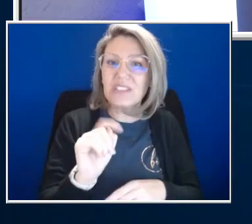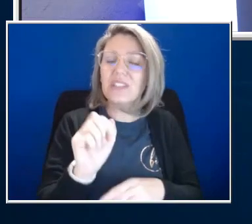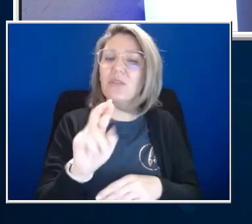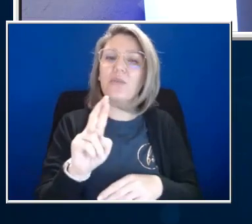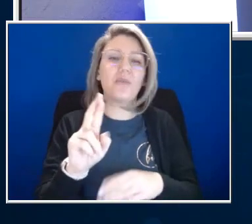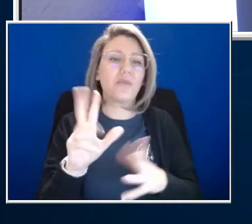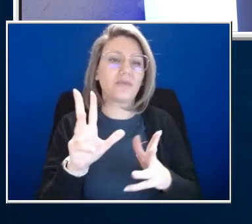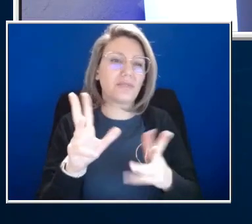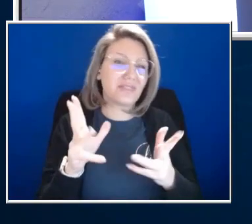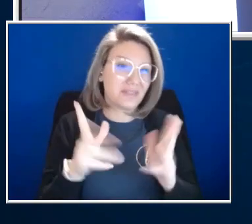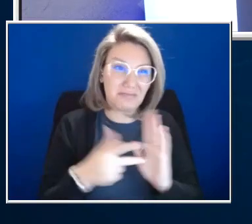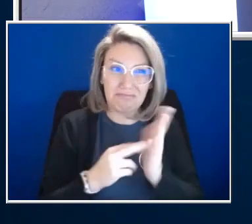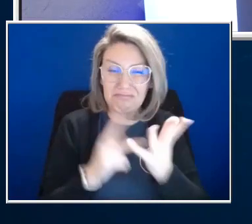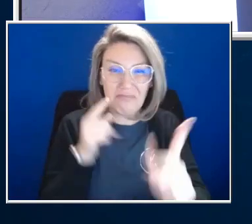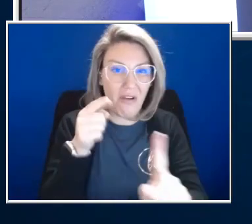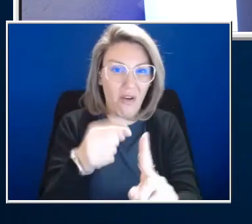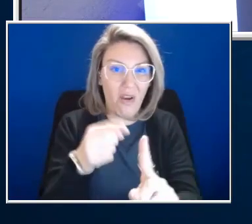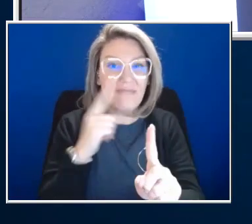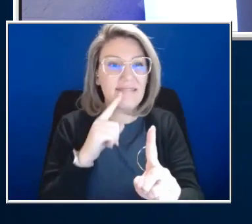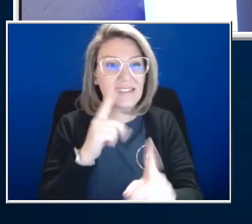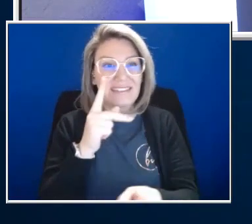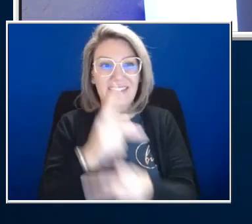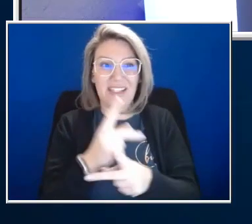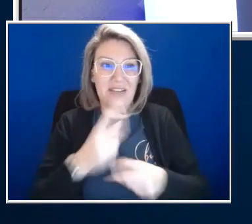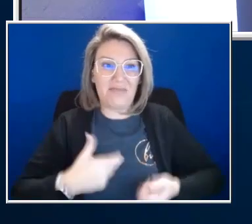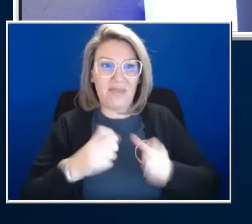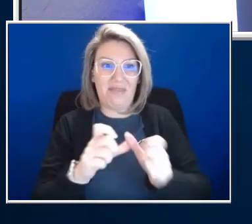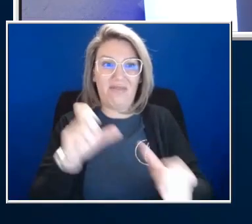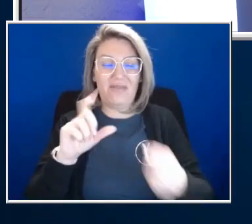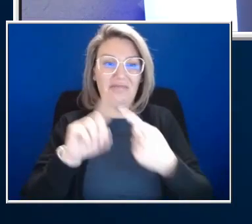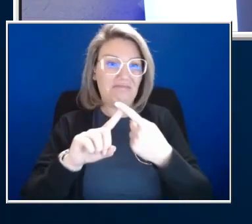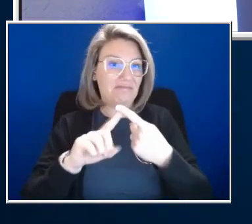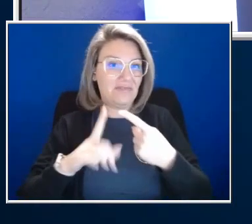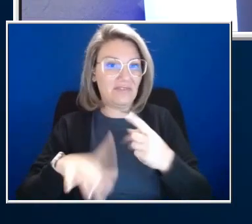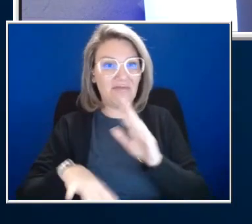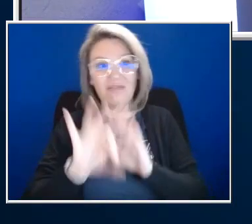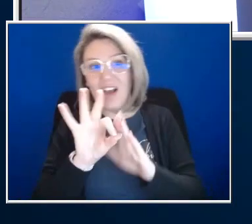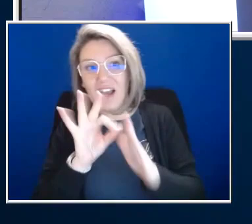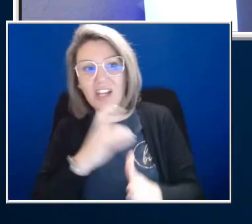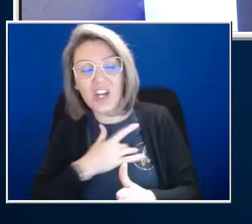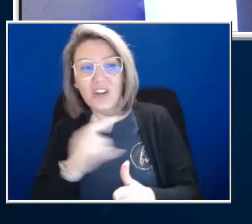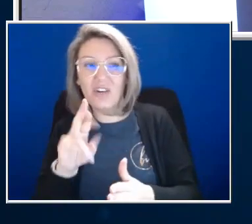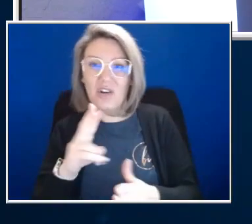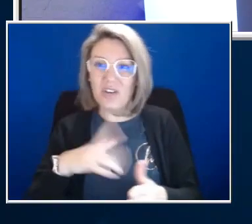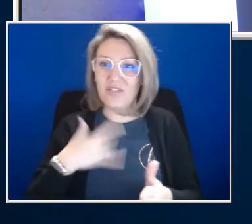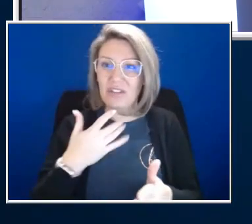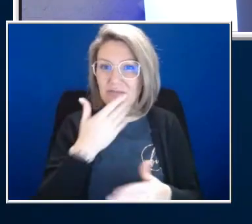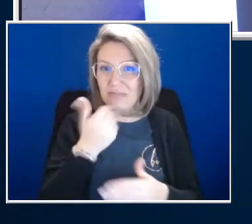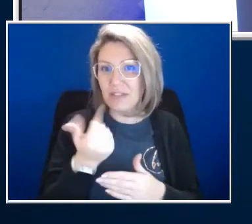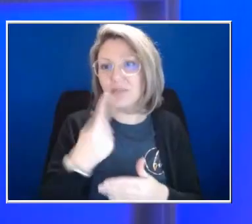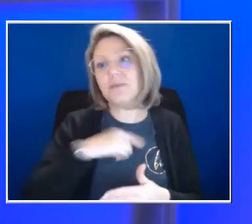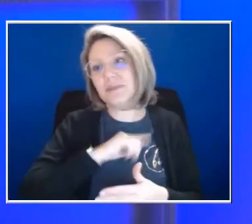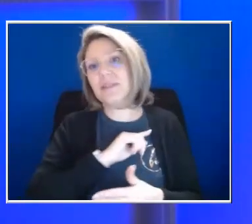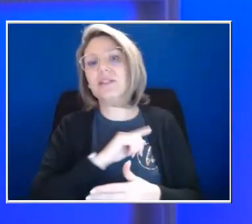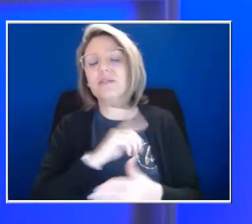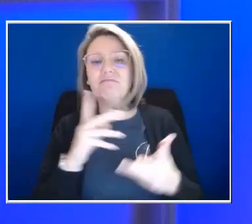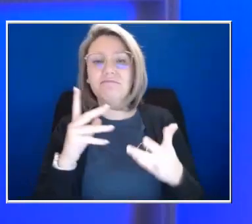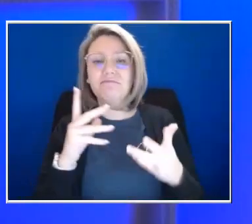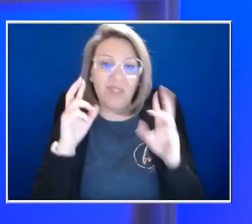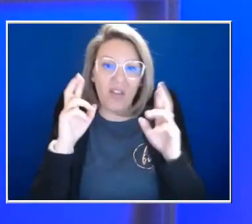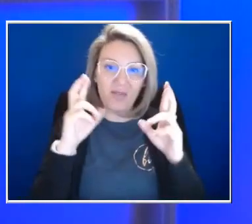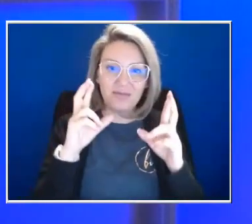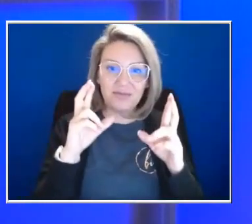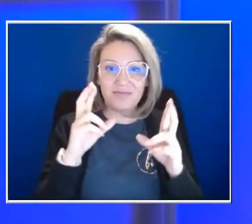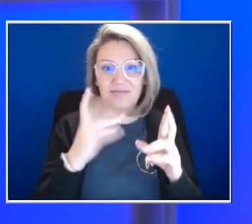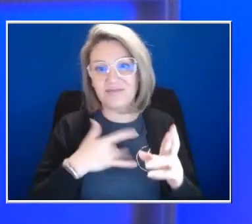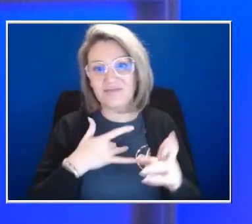keep them alive until we can find them a heart, or are they supposed to be actually feeling better on it? Well, we hope that they, feel better, but sometimes